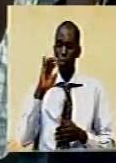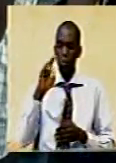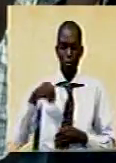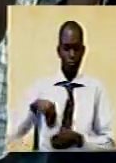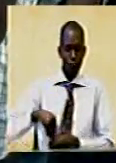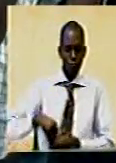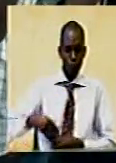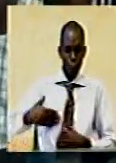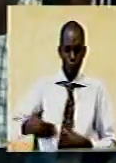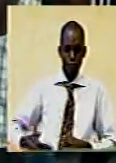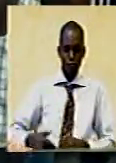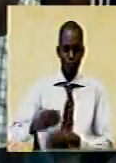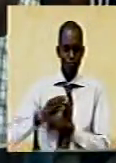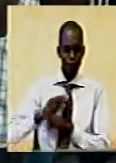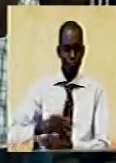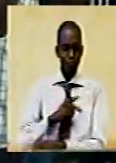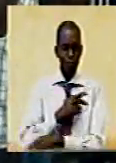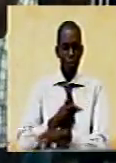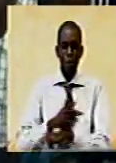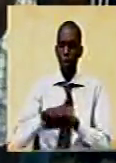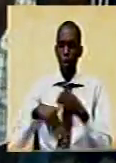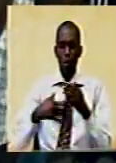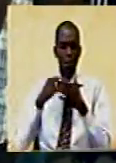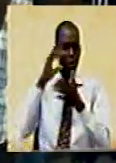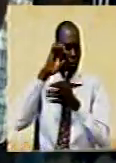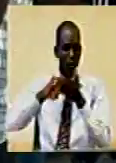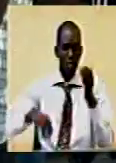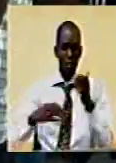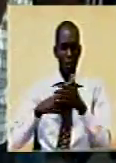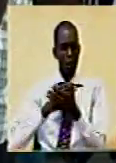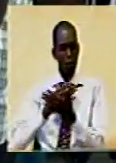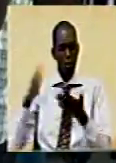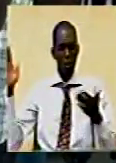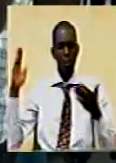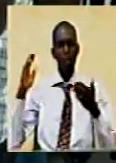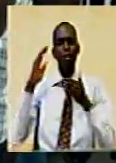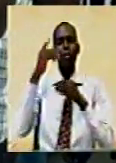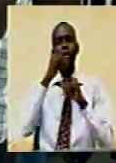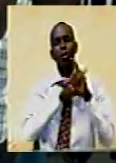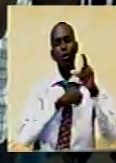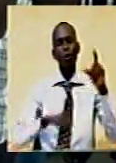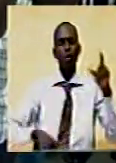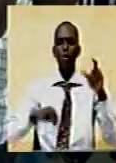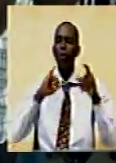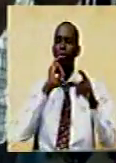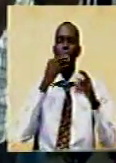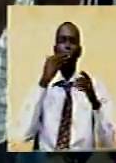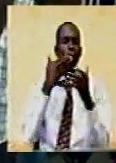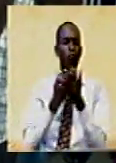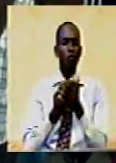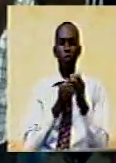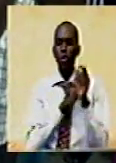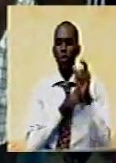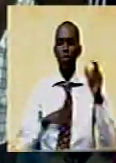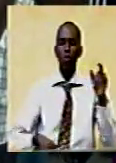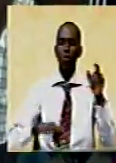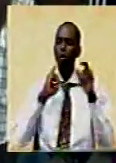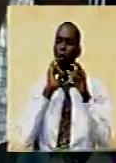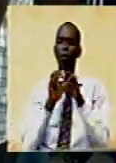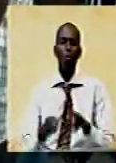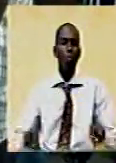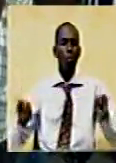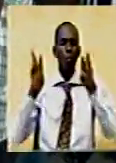And many, many testimonies. Arthritis. Worship the name of the Lord. He is